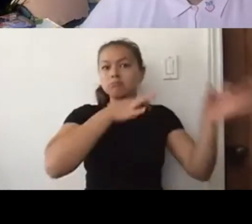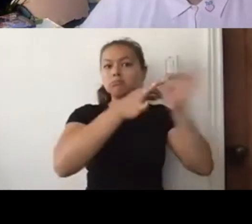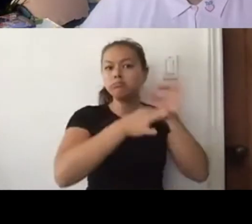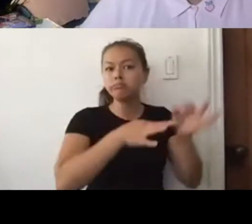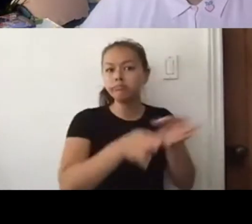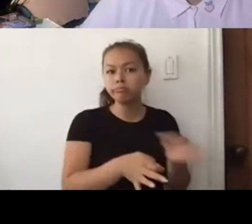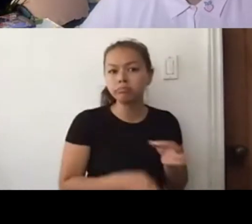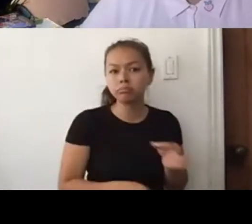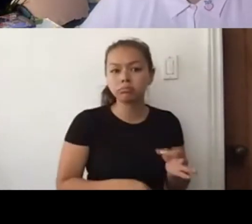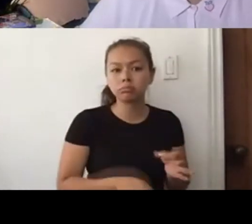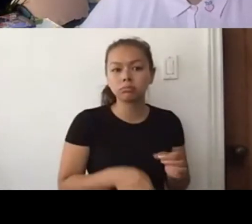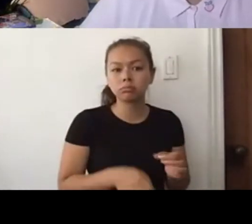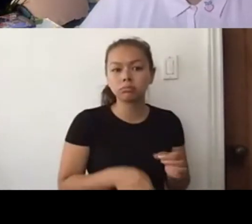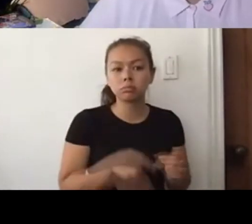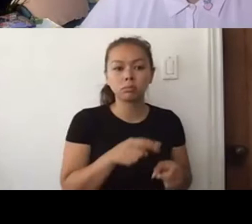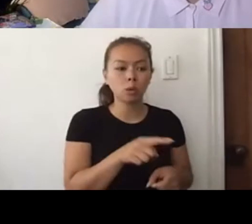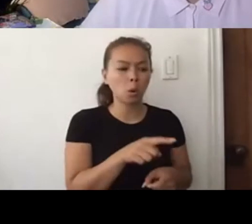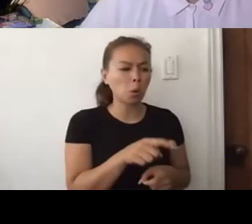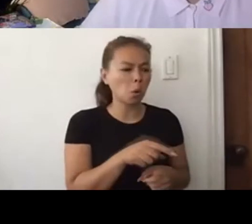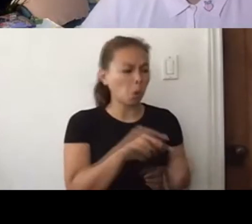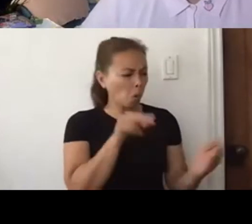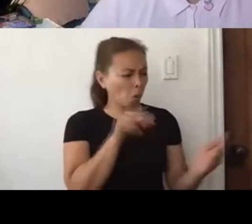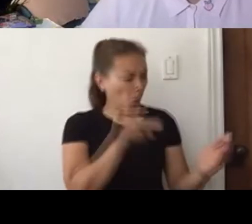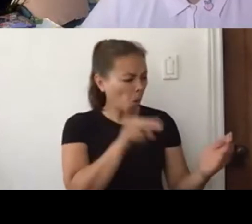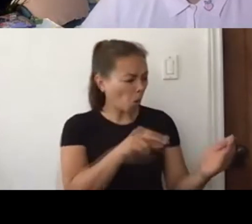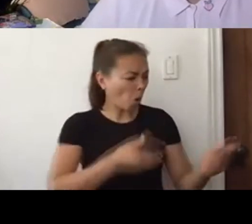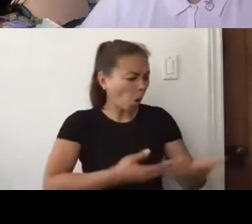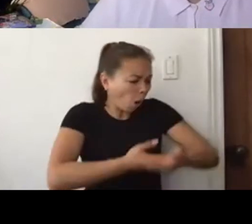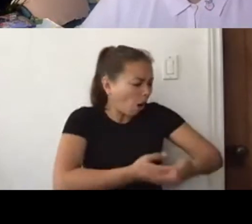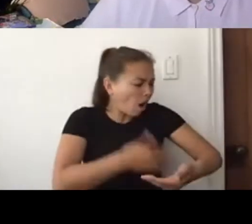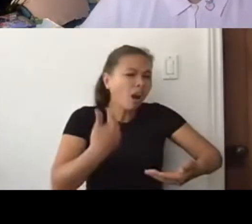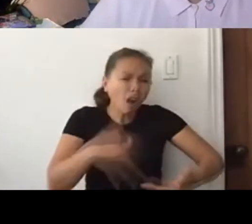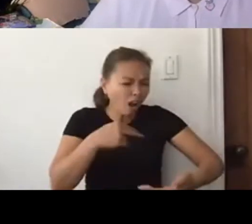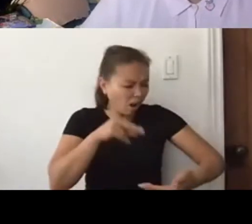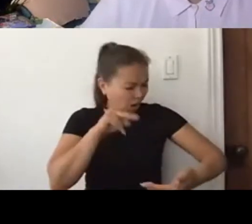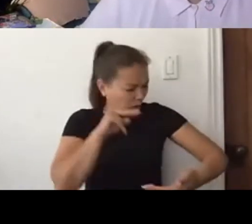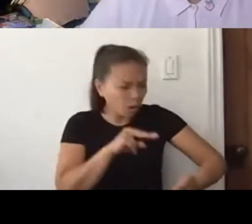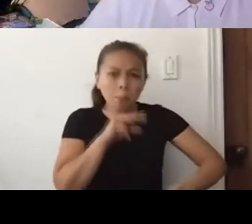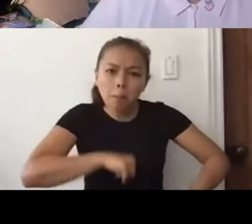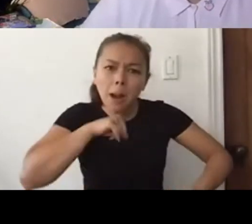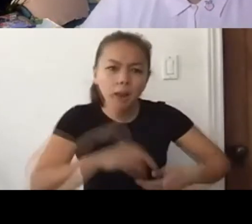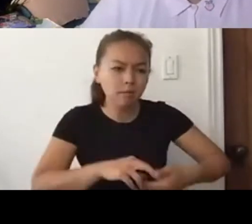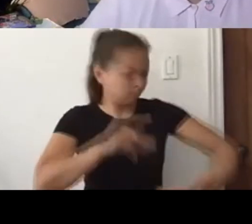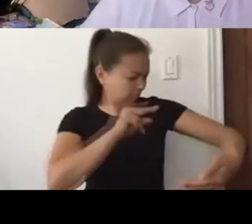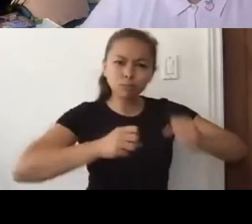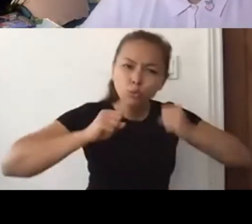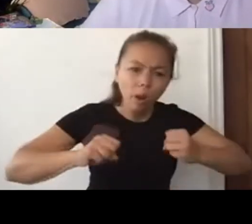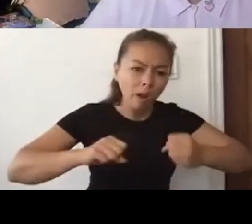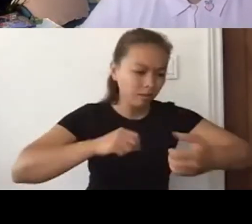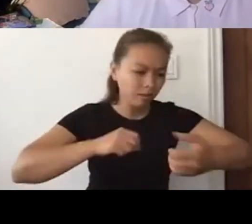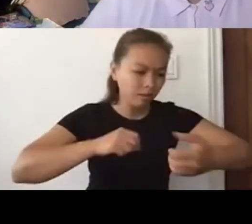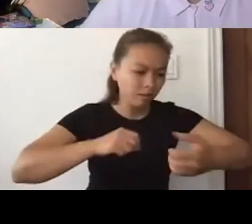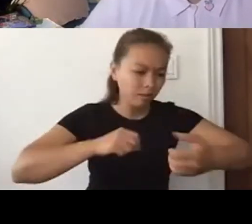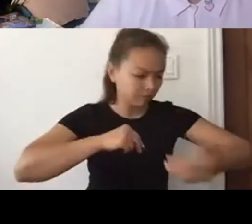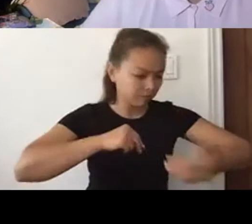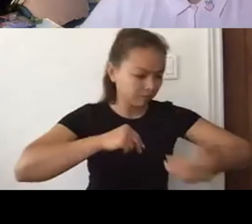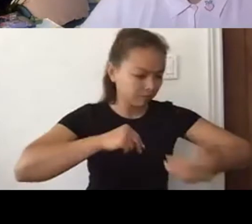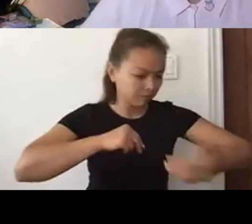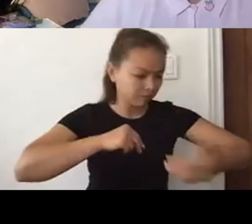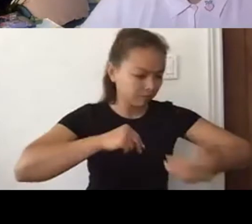brave, he looks so strong, he looks so tough. And then when the, you know, girls are born, it's like, hey, she's so feminine, she's so pretty, what a